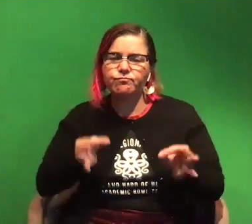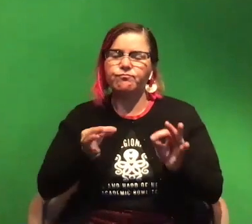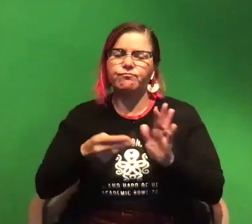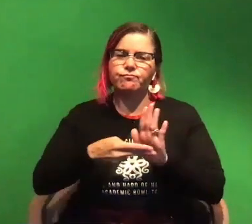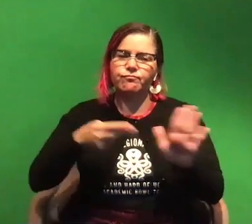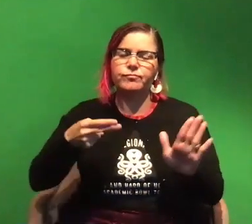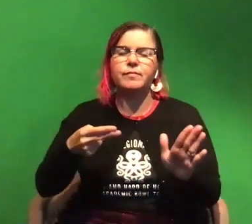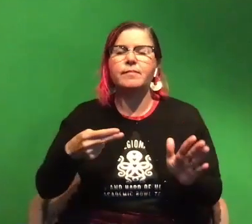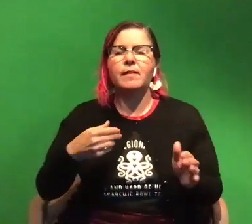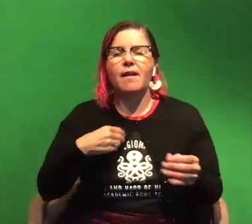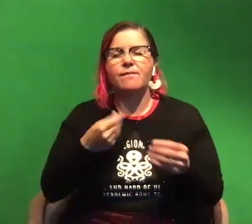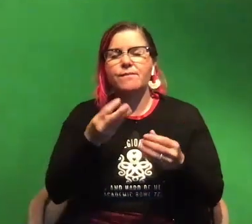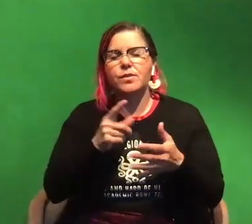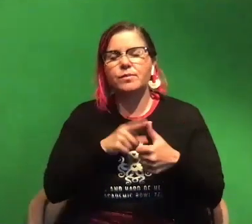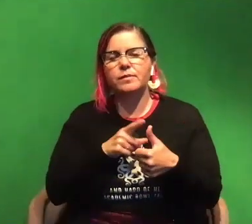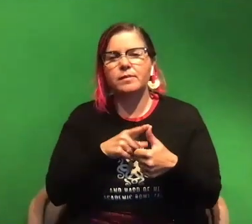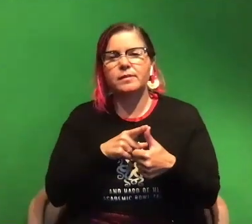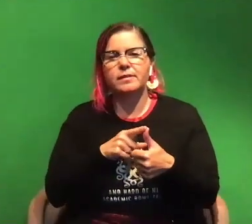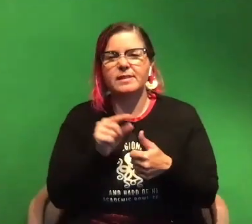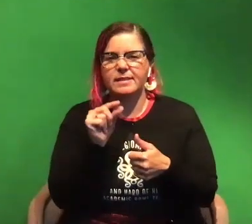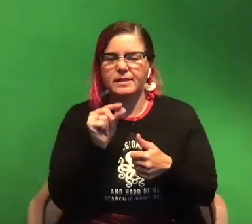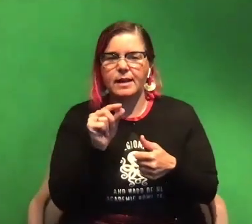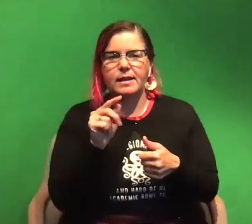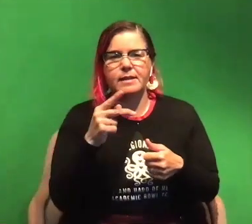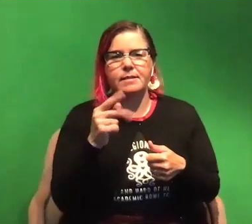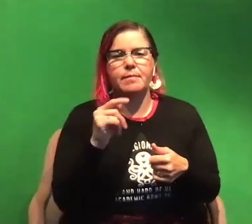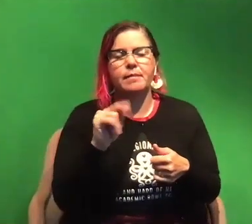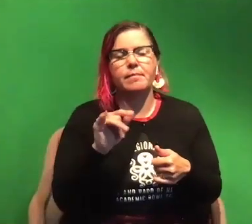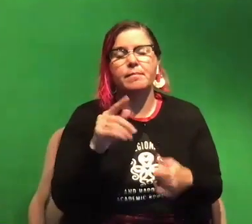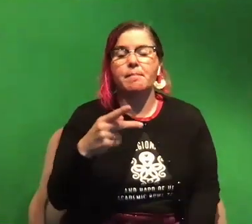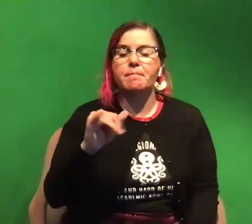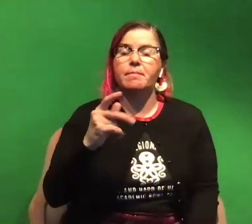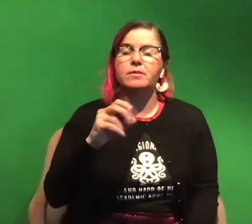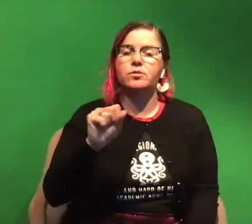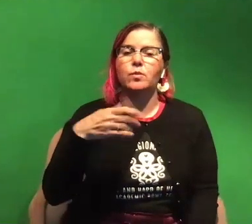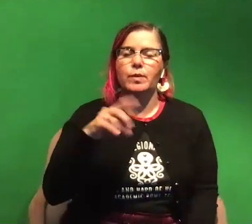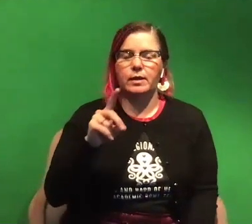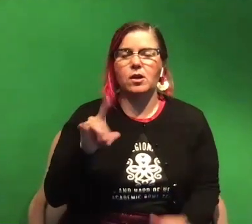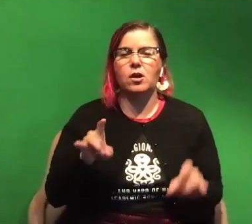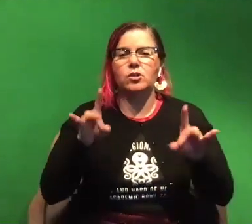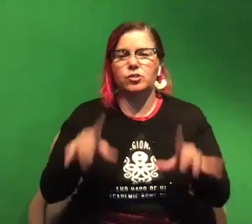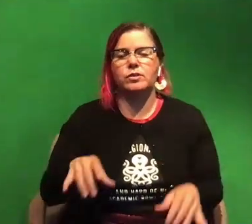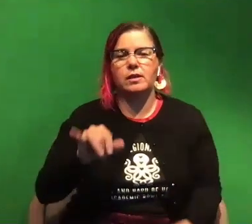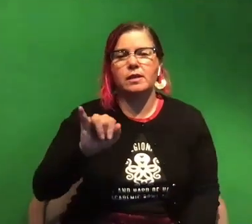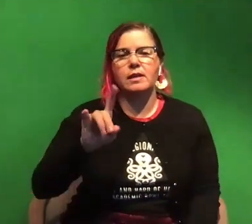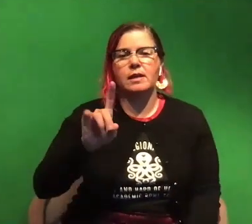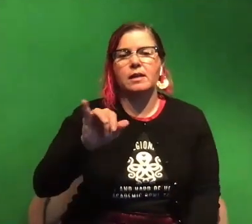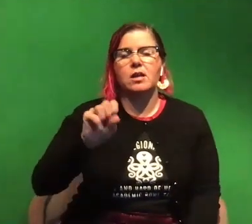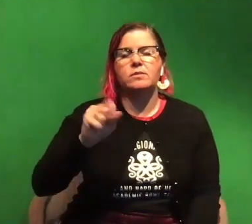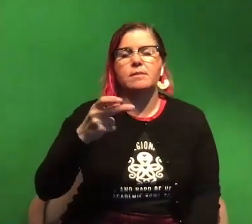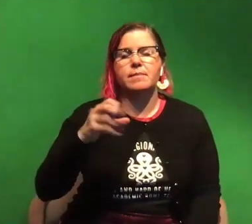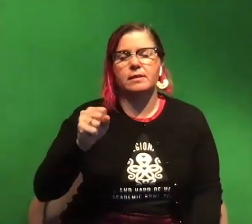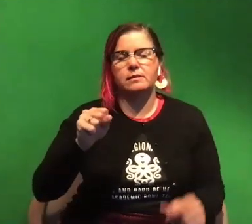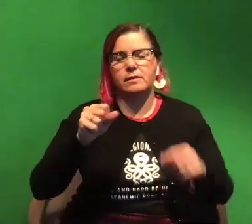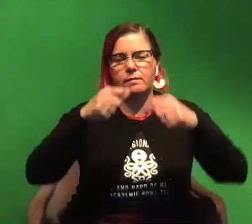number that come to mind. Number one is this very tiny pygmy squid over in Australia. The genus is called Idiocephalus. Often